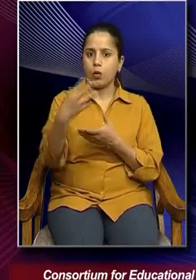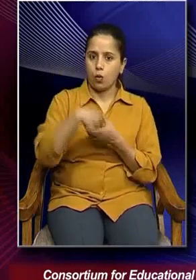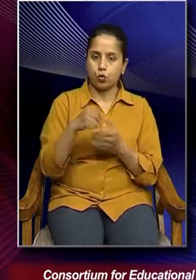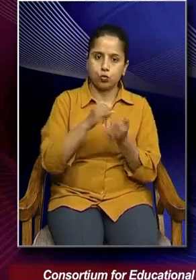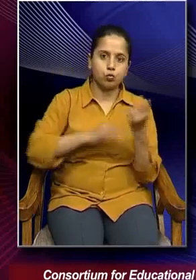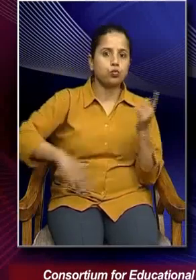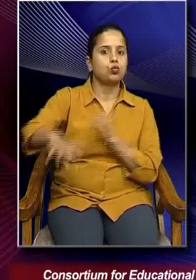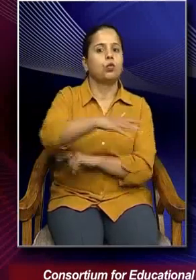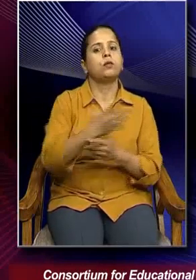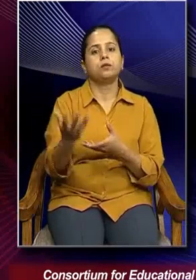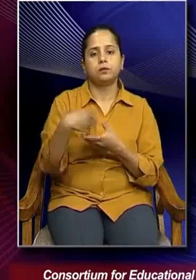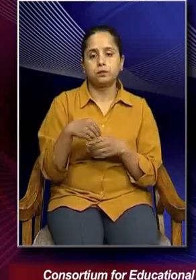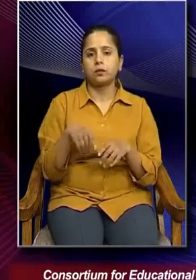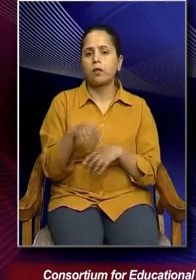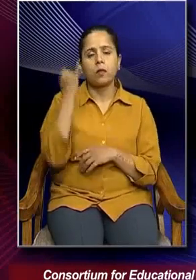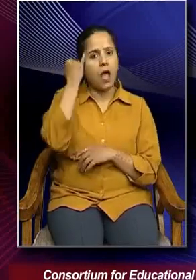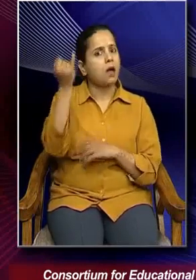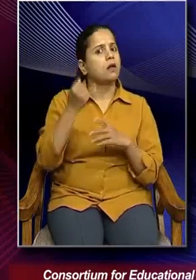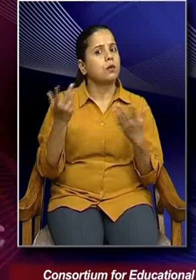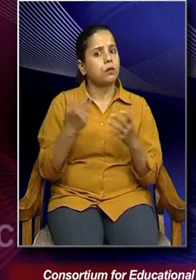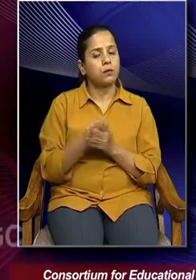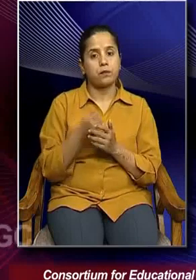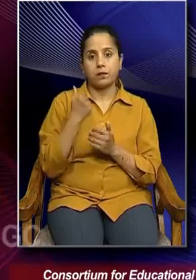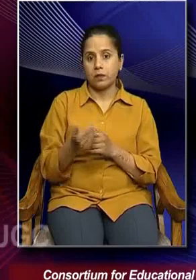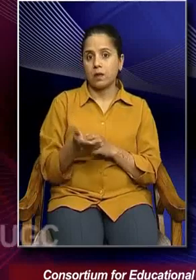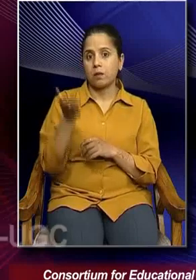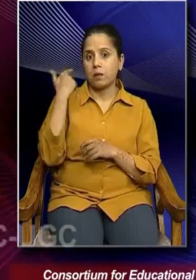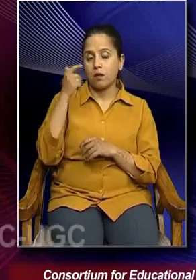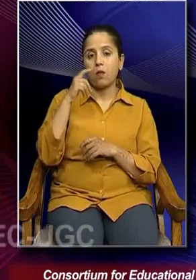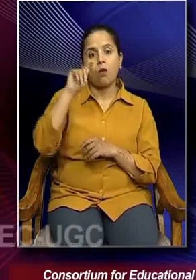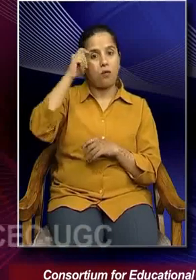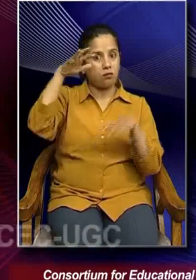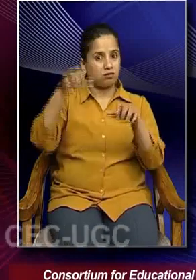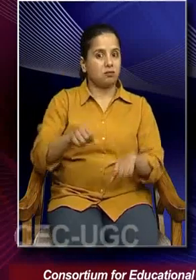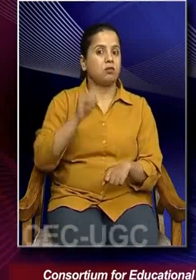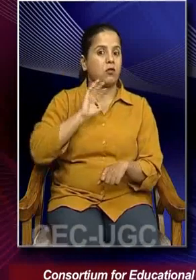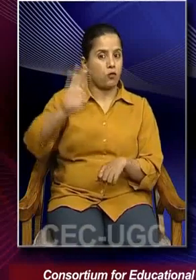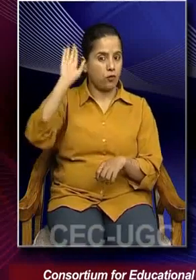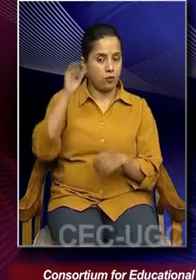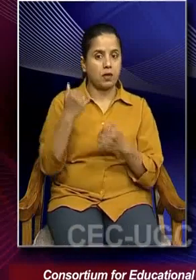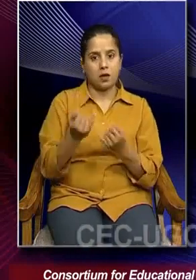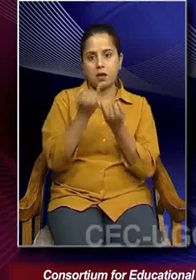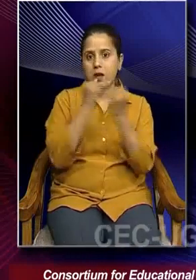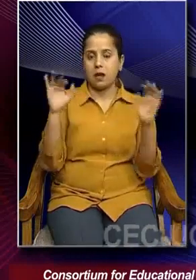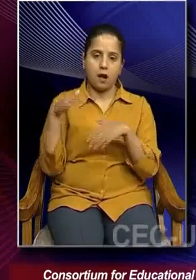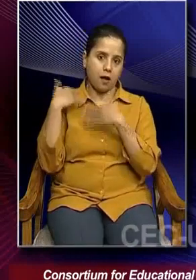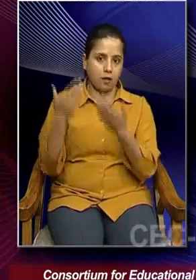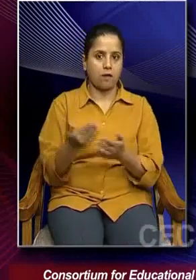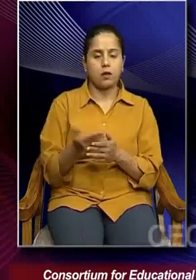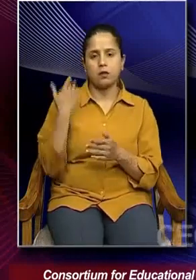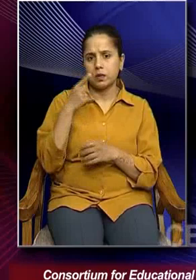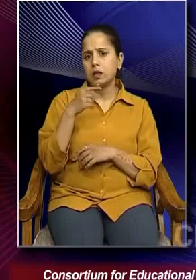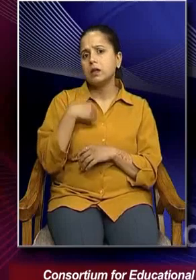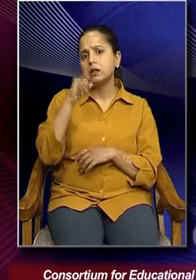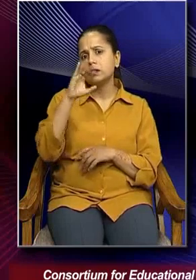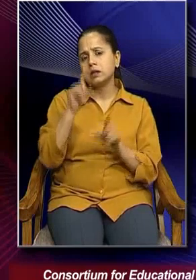society approach. So the idea is that in the colonial past, even after independence, for the last 60